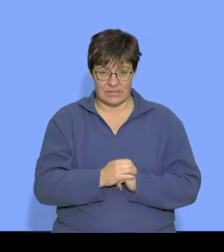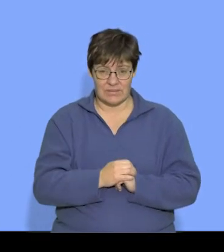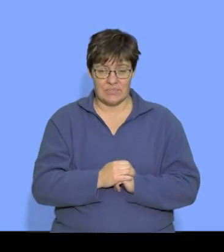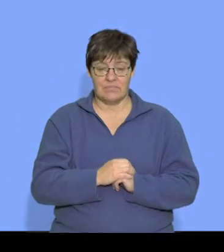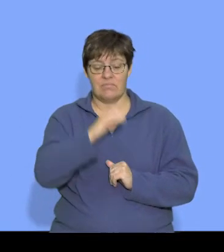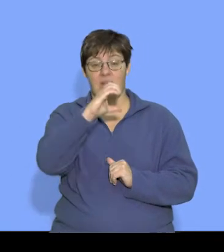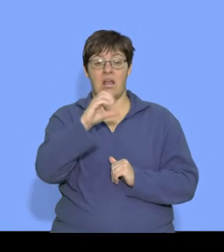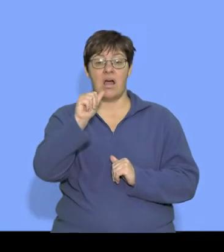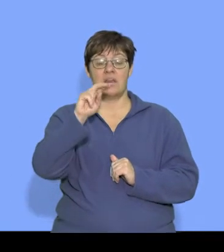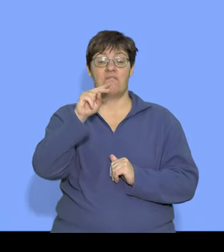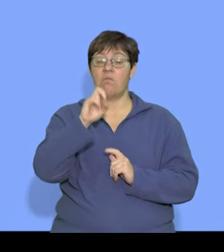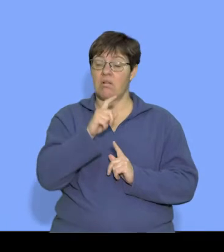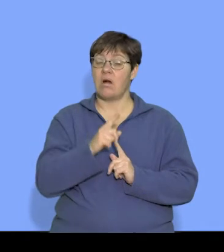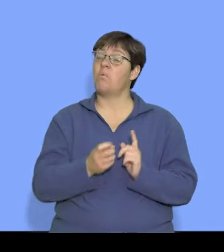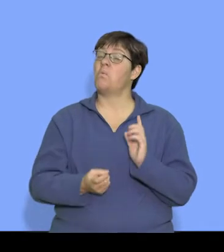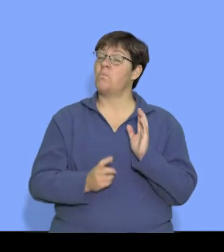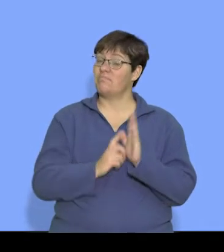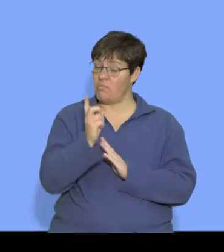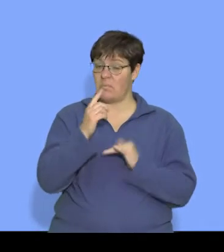carnivores have well-developed canines.